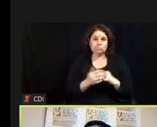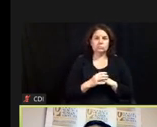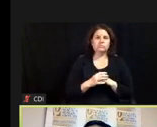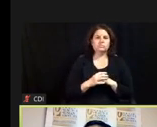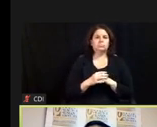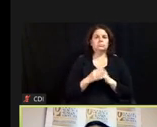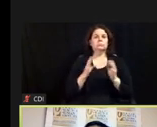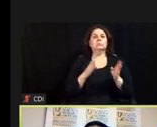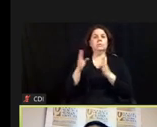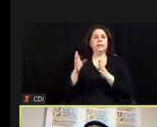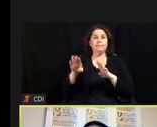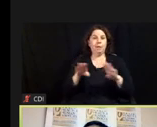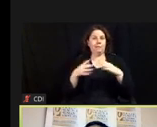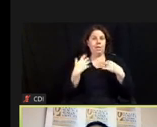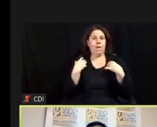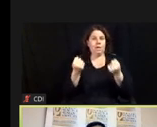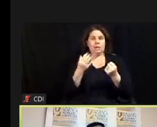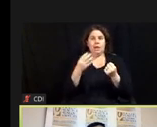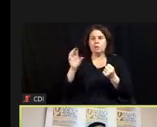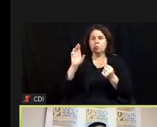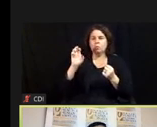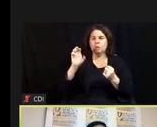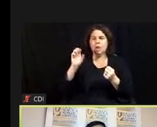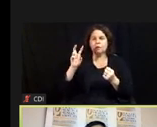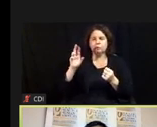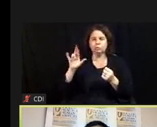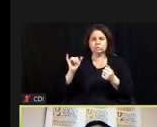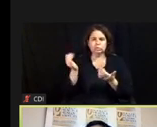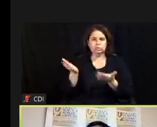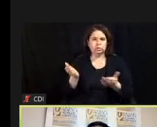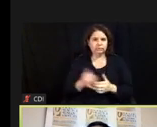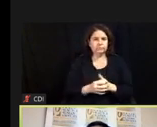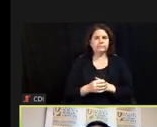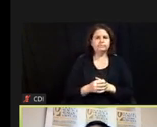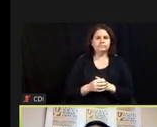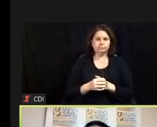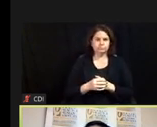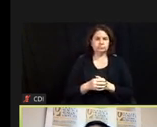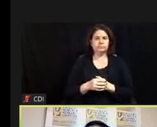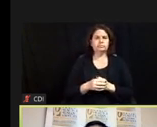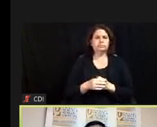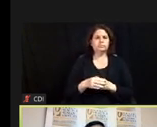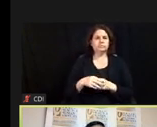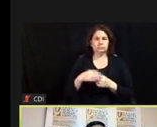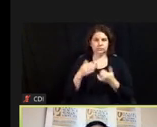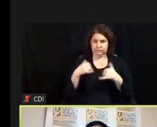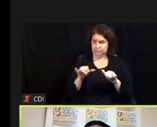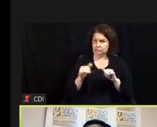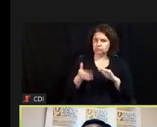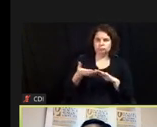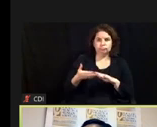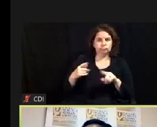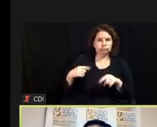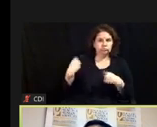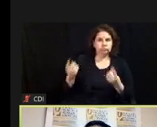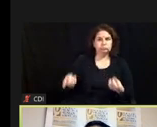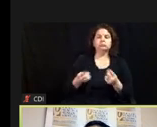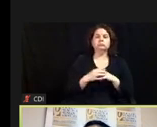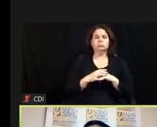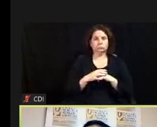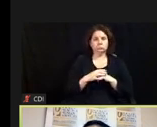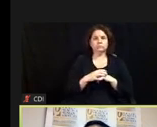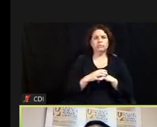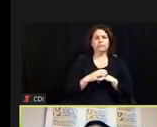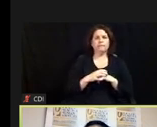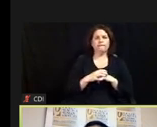recovery services, they have remained open throughout the pandemic, providing mental health and